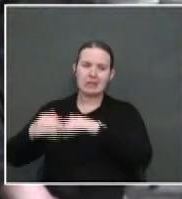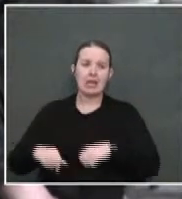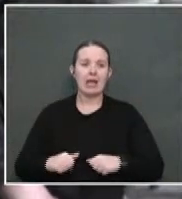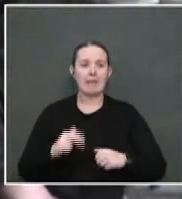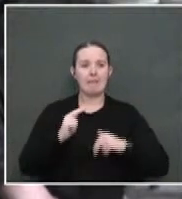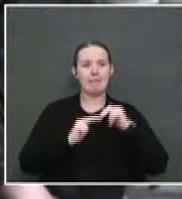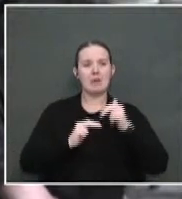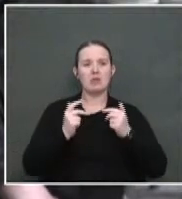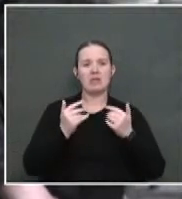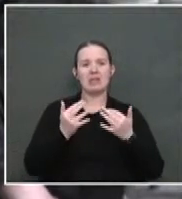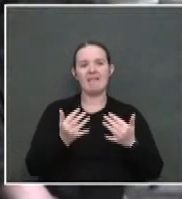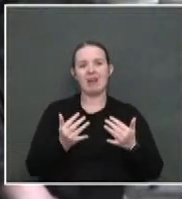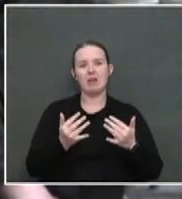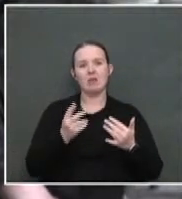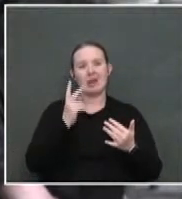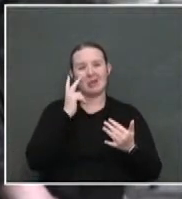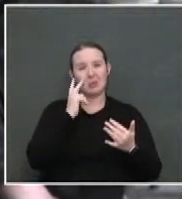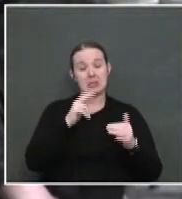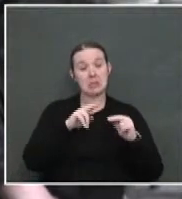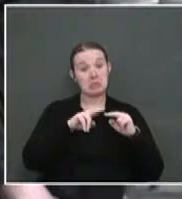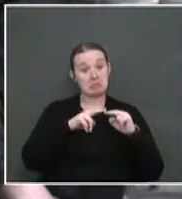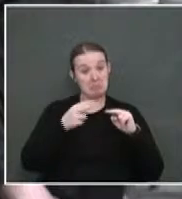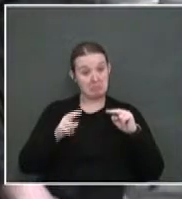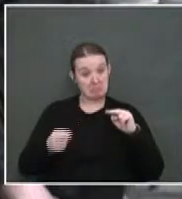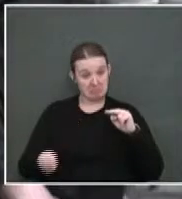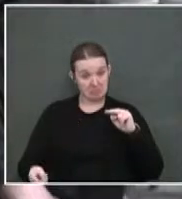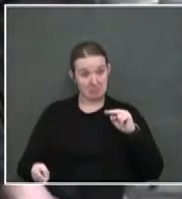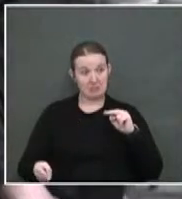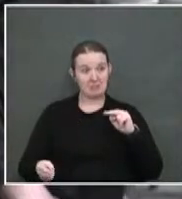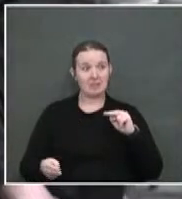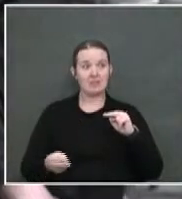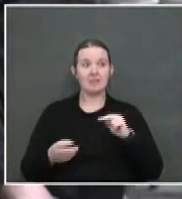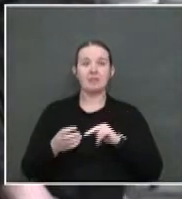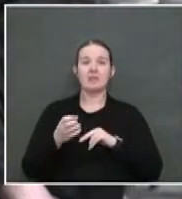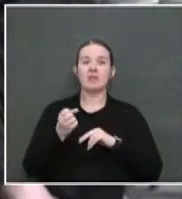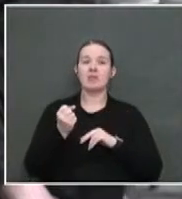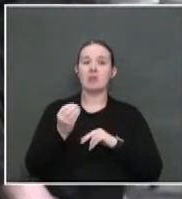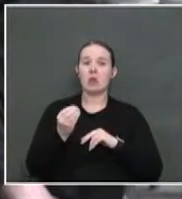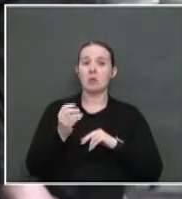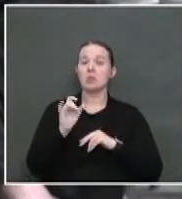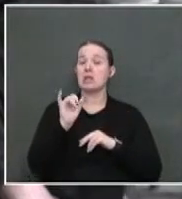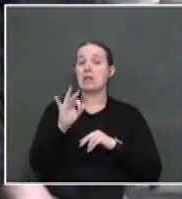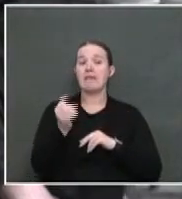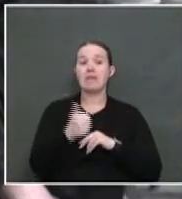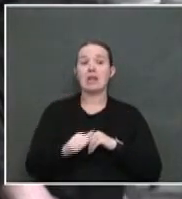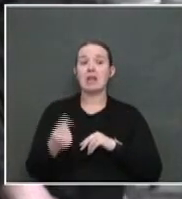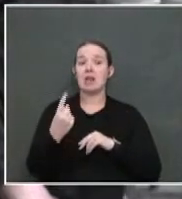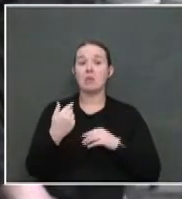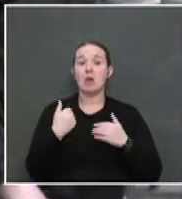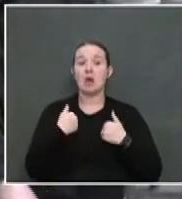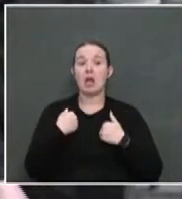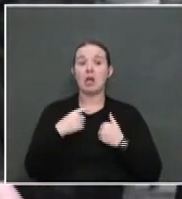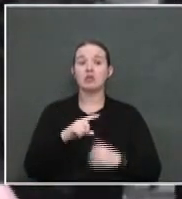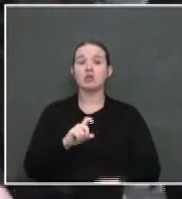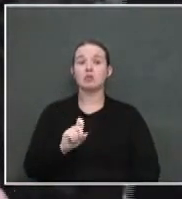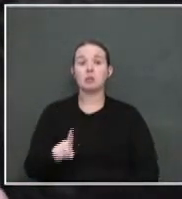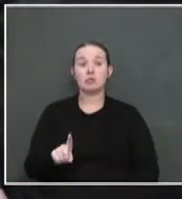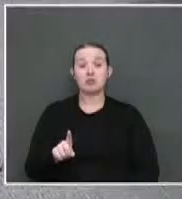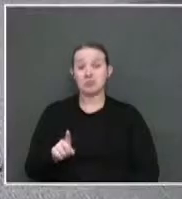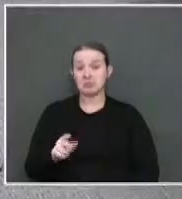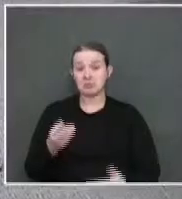fires we're seeing a downward trend. So if anybody has any questions, I'd be happy to answer